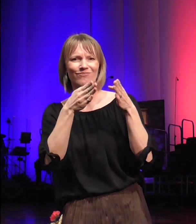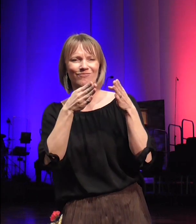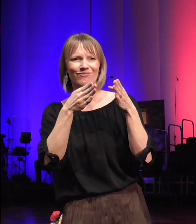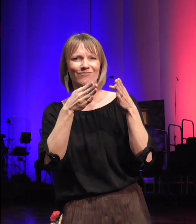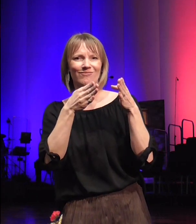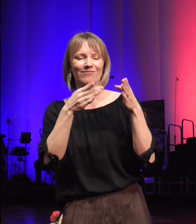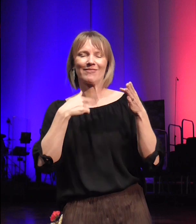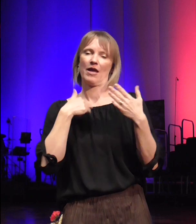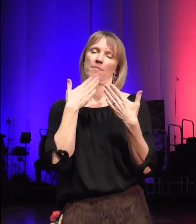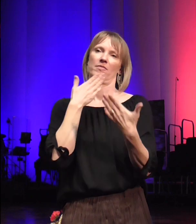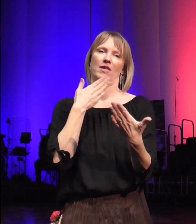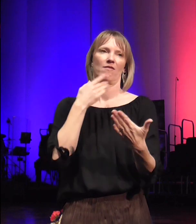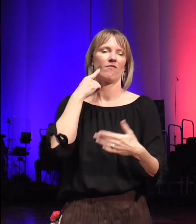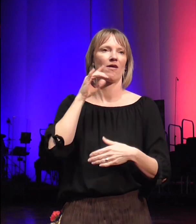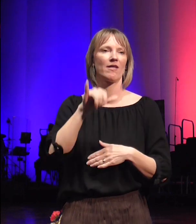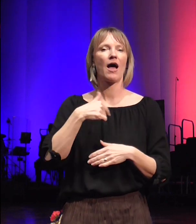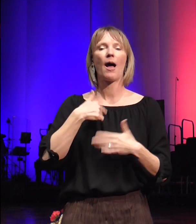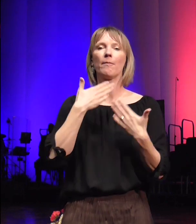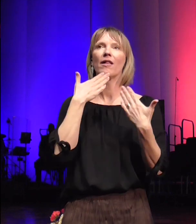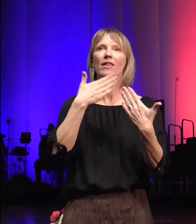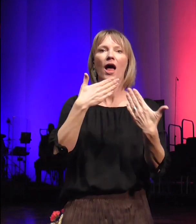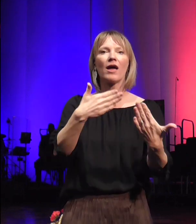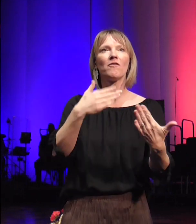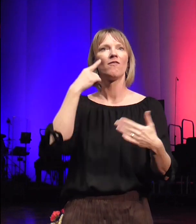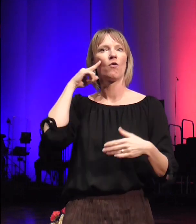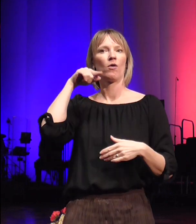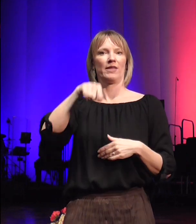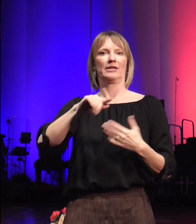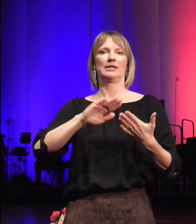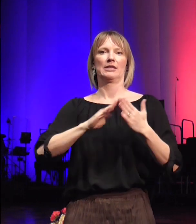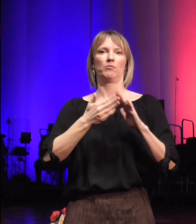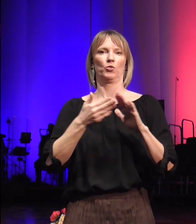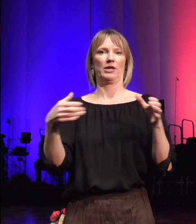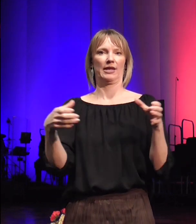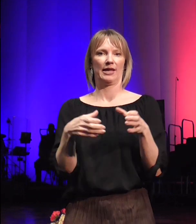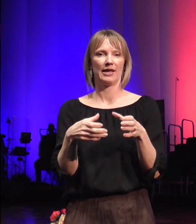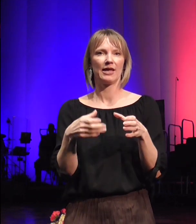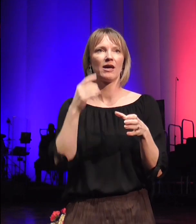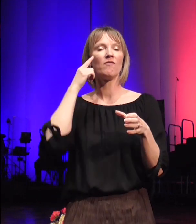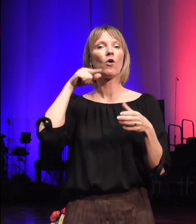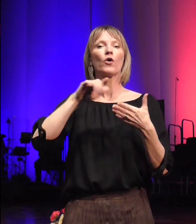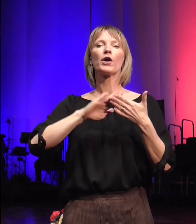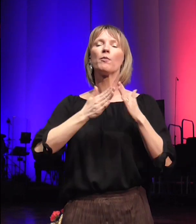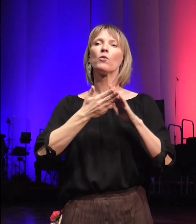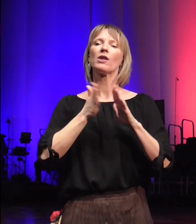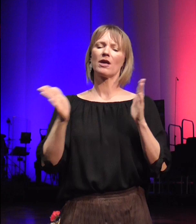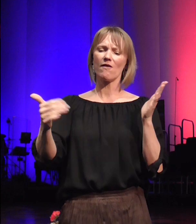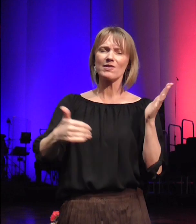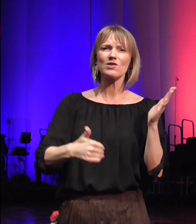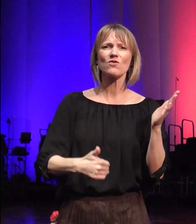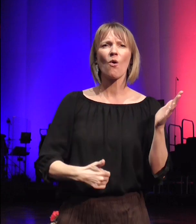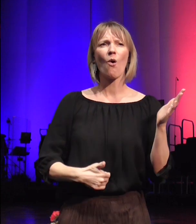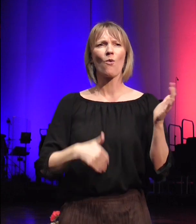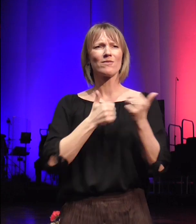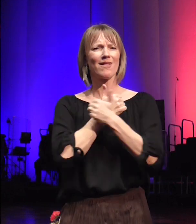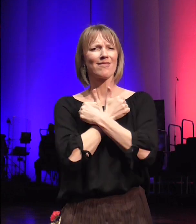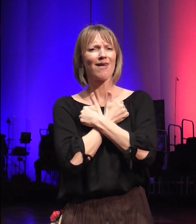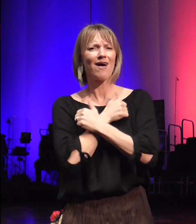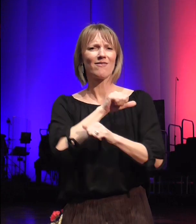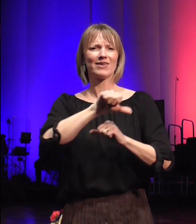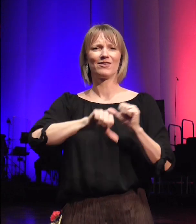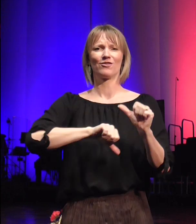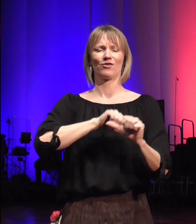I am thankful for that. I am thankful for this community, for the community of souls that love each